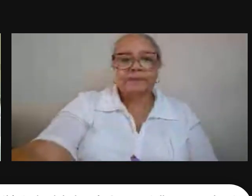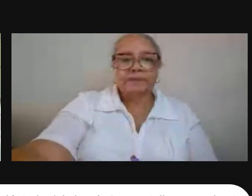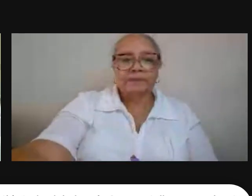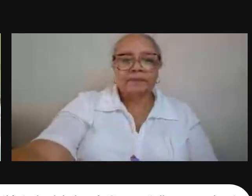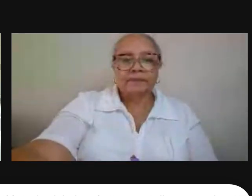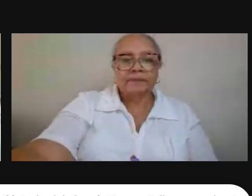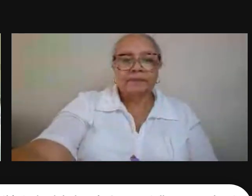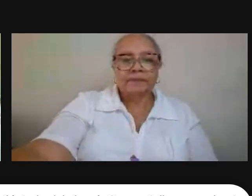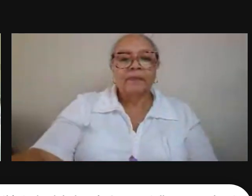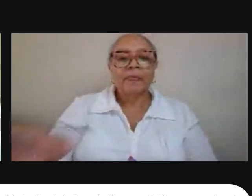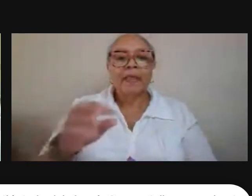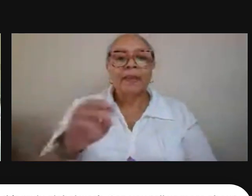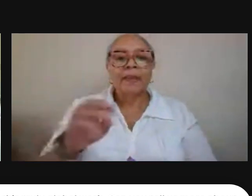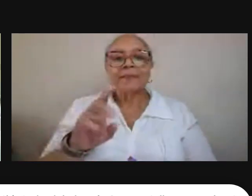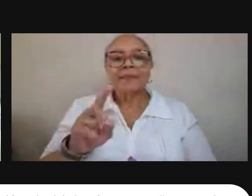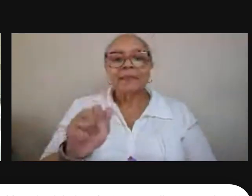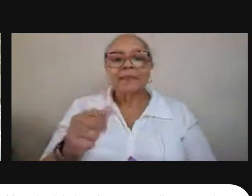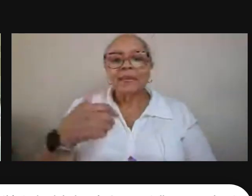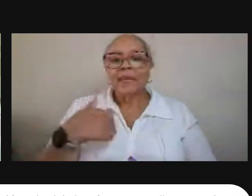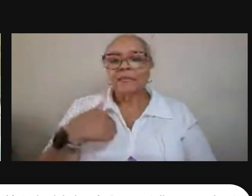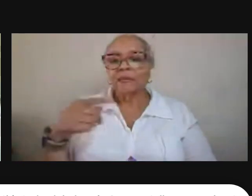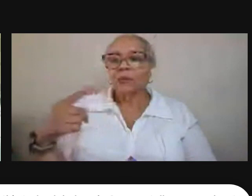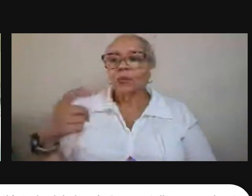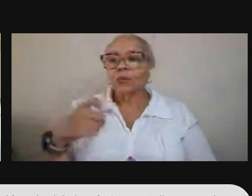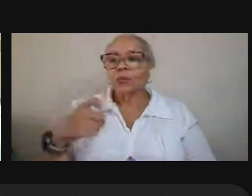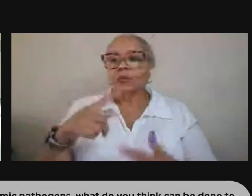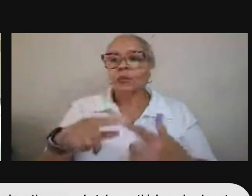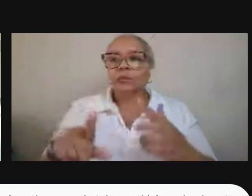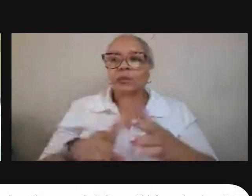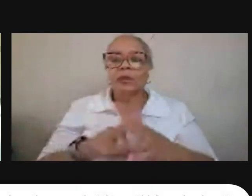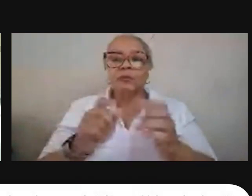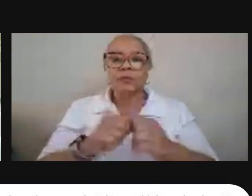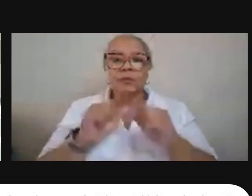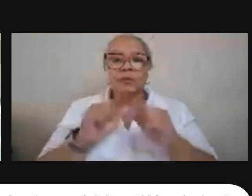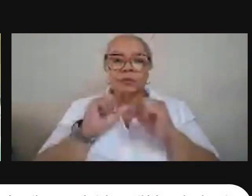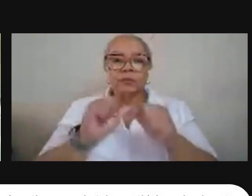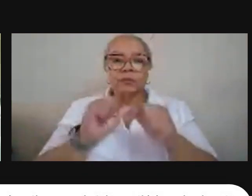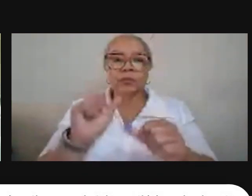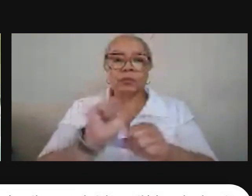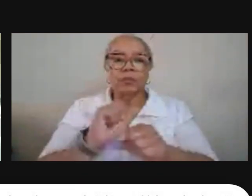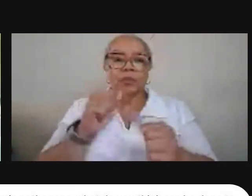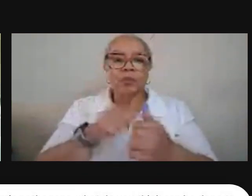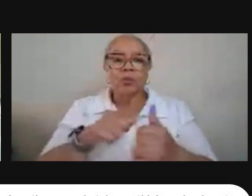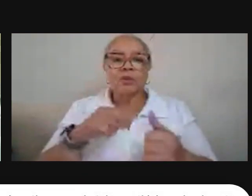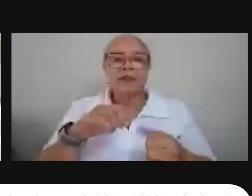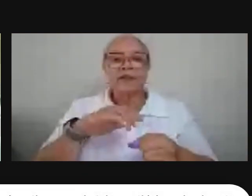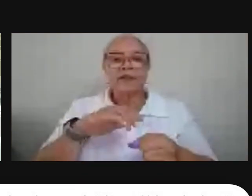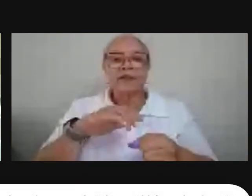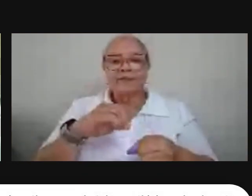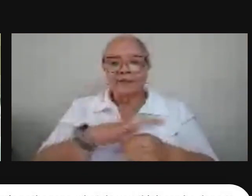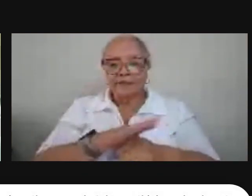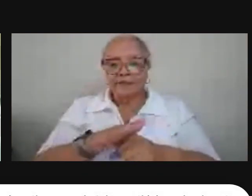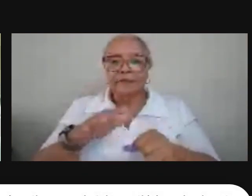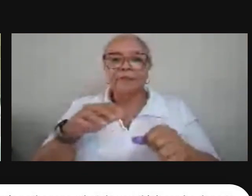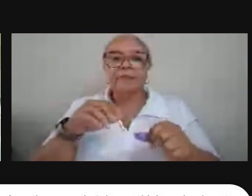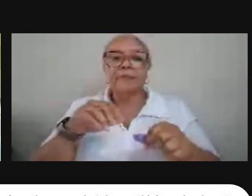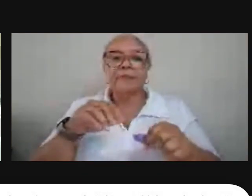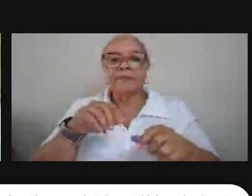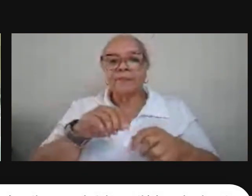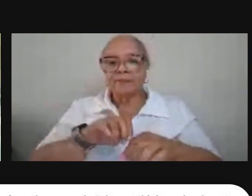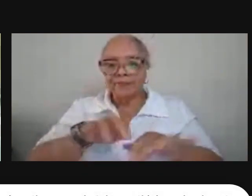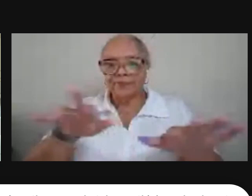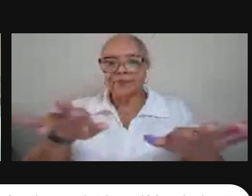And then Medina has a question. When it comes to continuing work on endemic pathogens, what do you think can be done to maintain a focus on